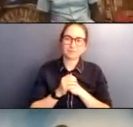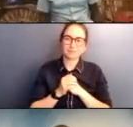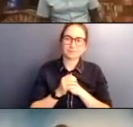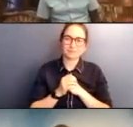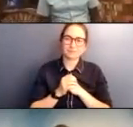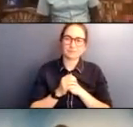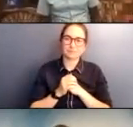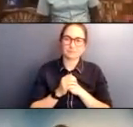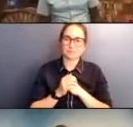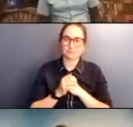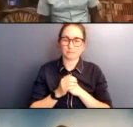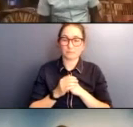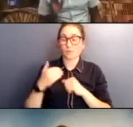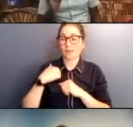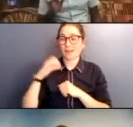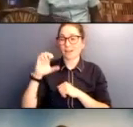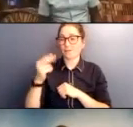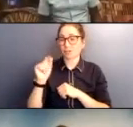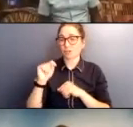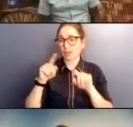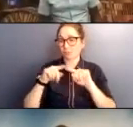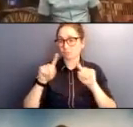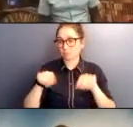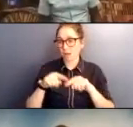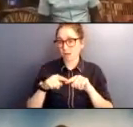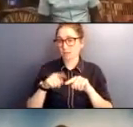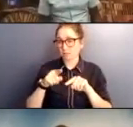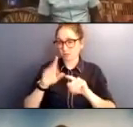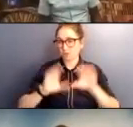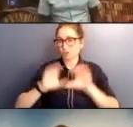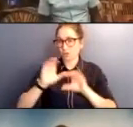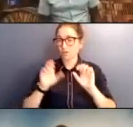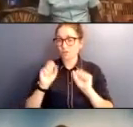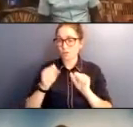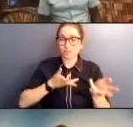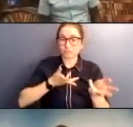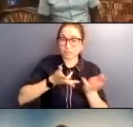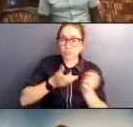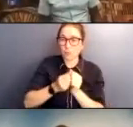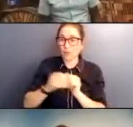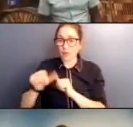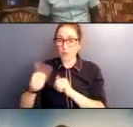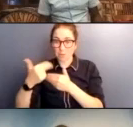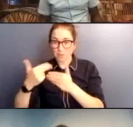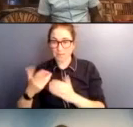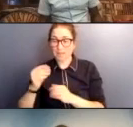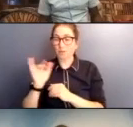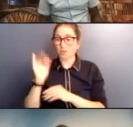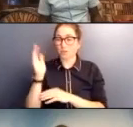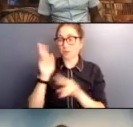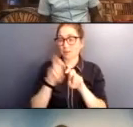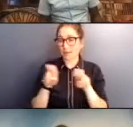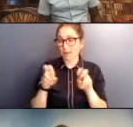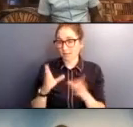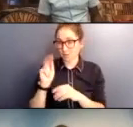In the chat box, there will be opportunities to engage with other participants as well as the panelists. So